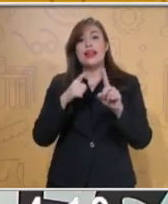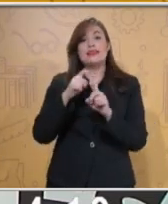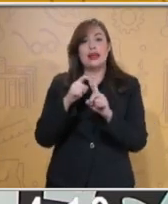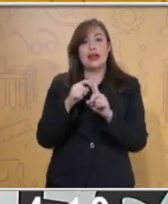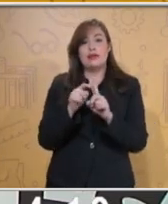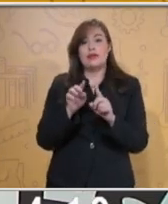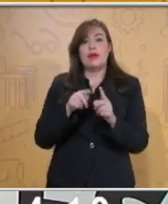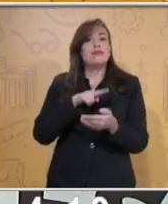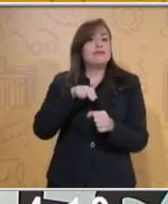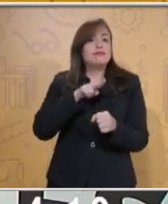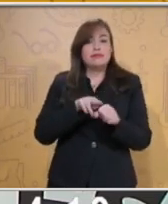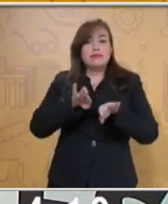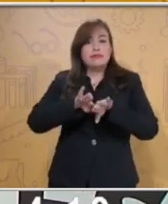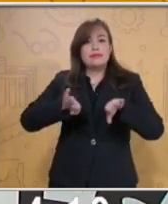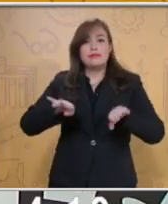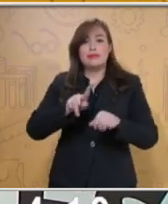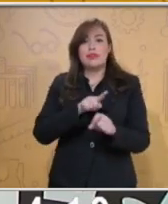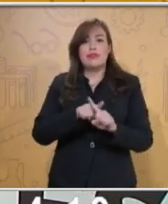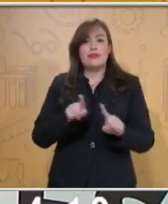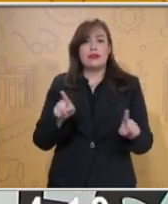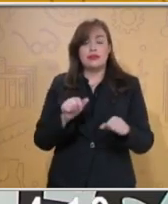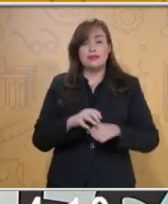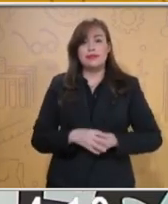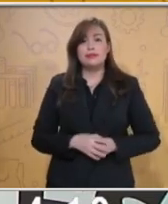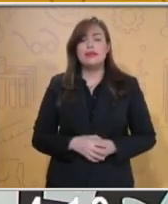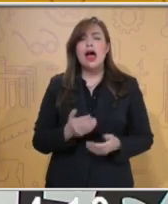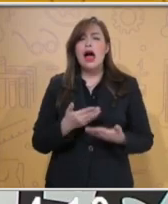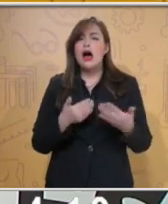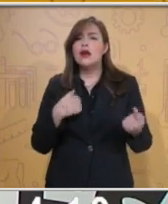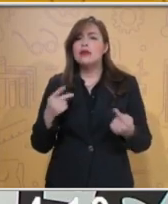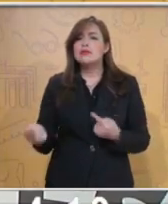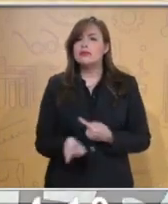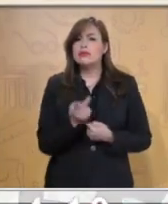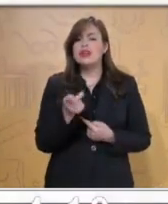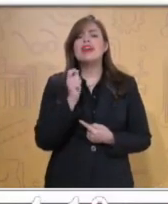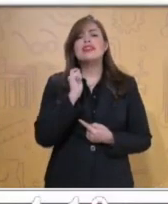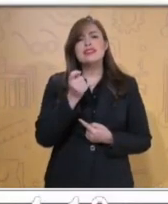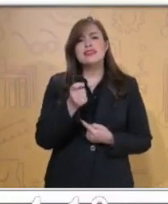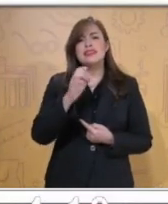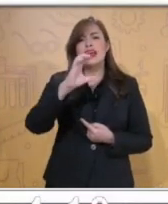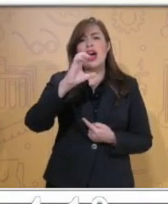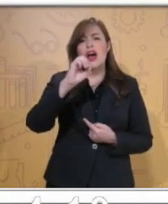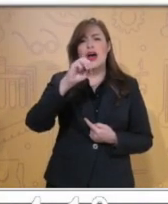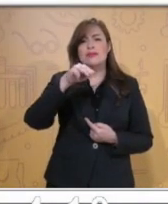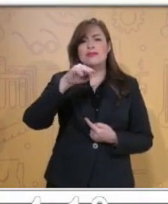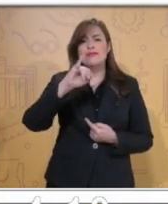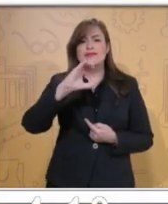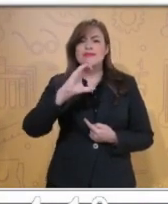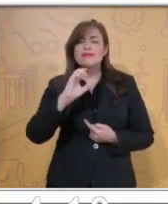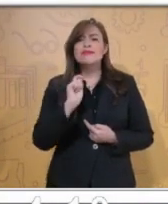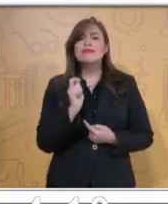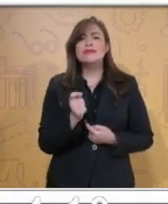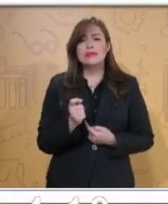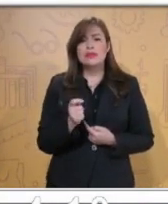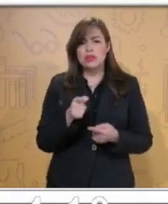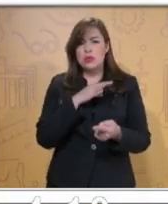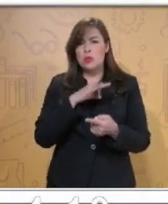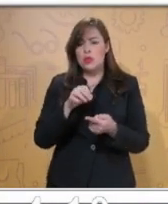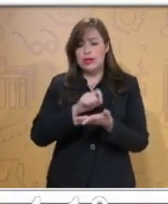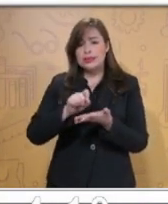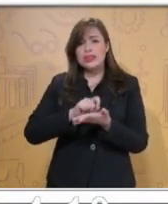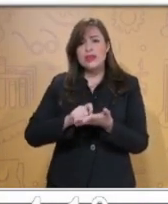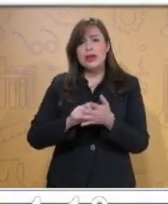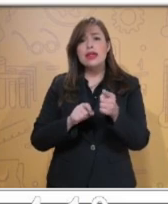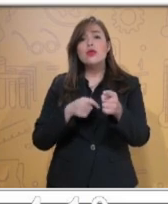Well, now I want to ask you, what is a comic? Can you say with your own words what a comic